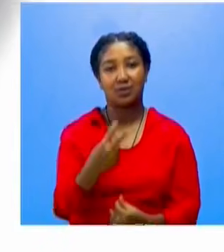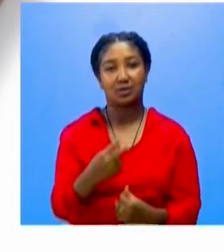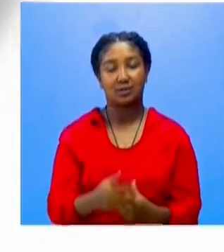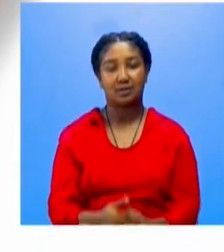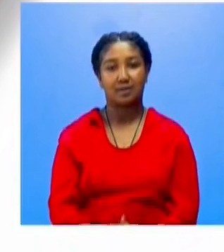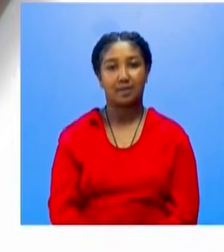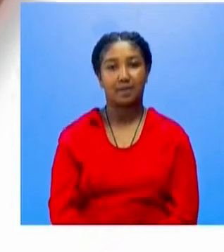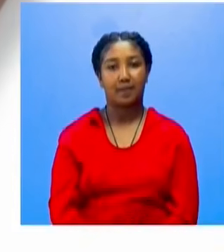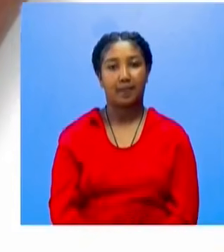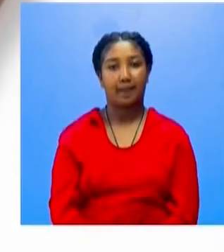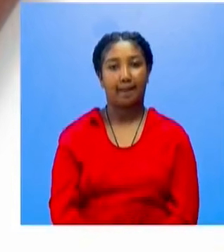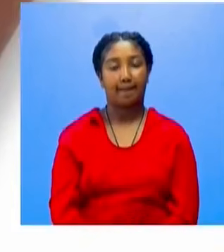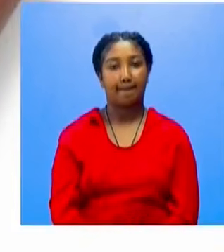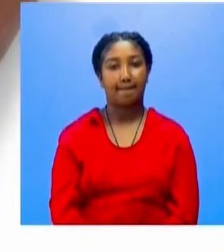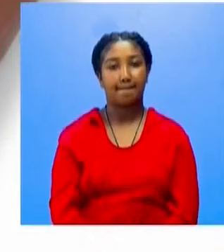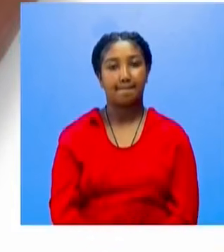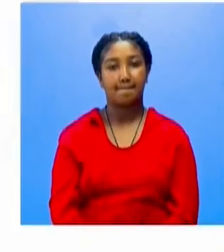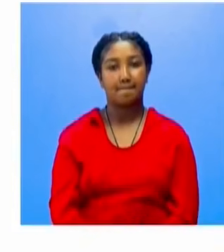voice.